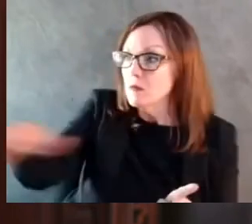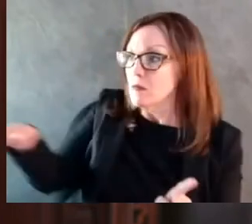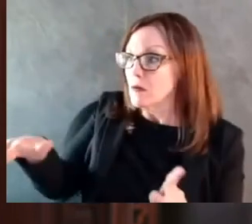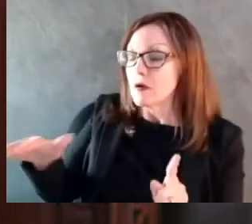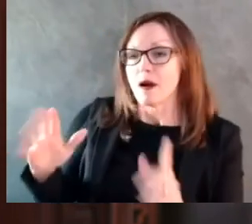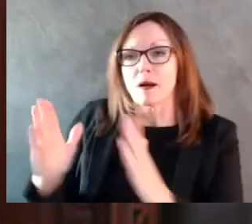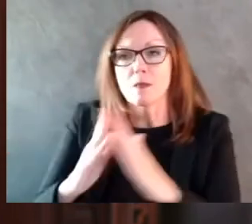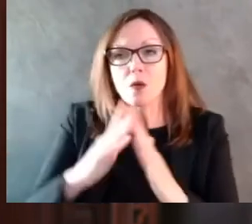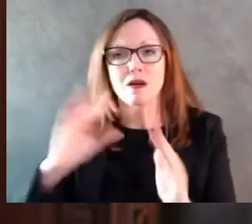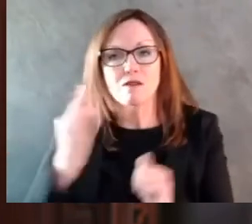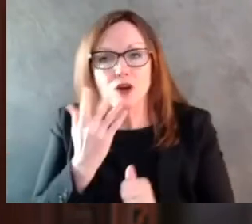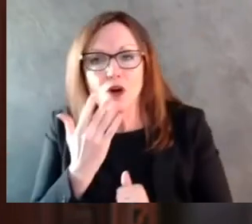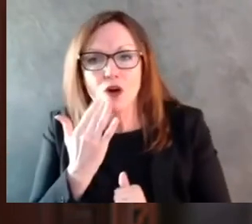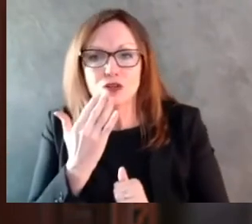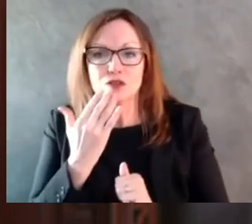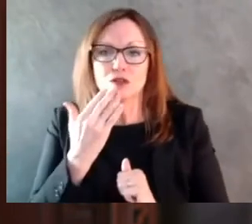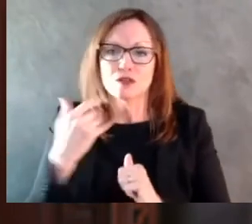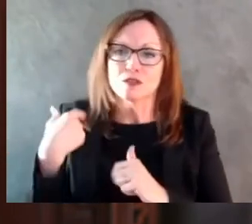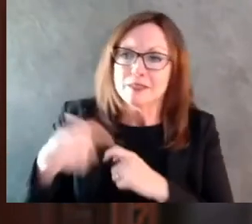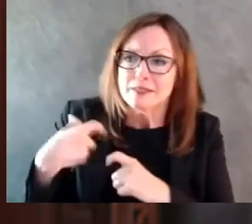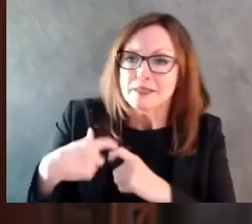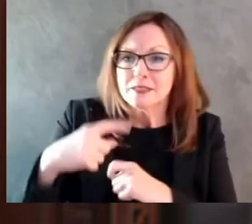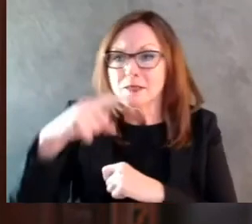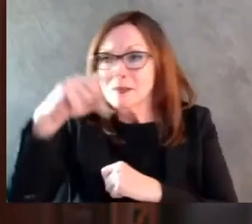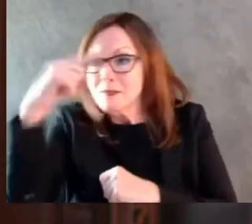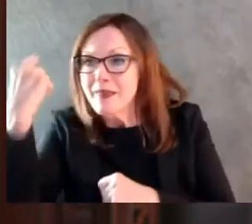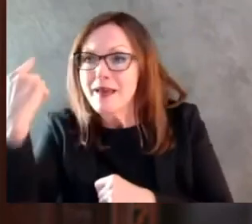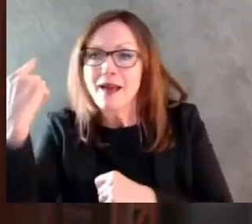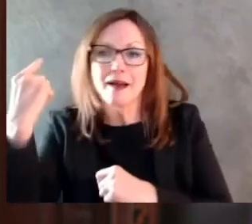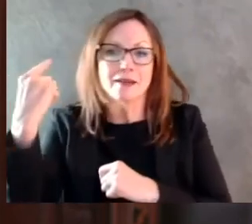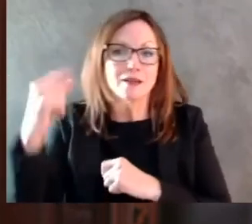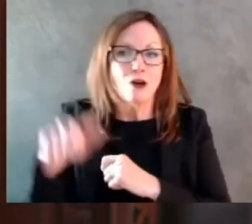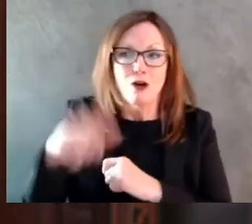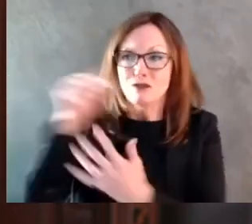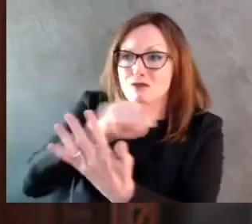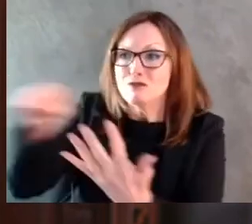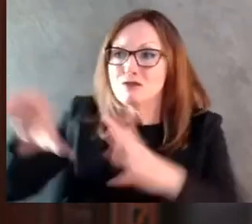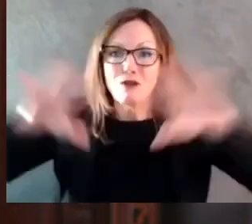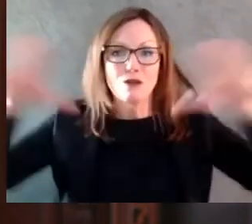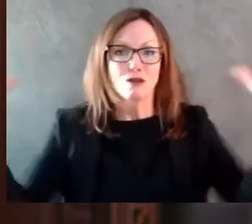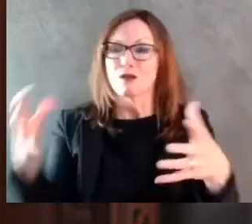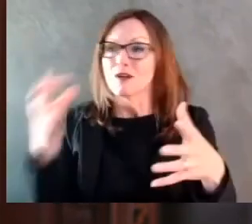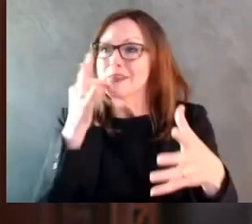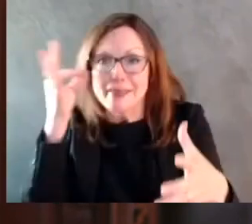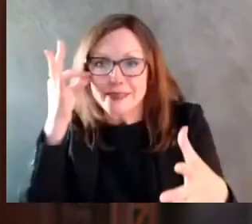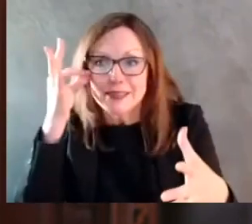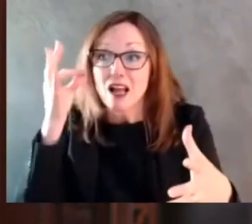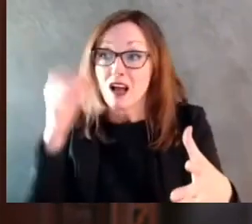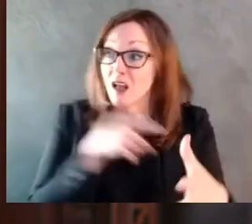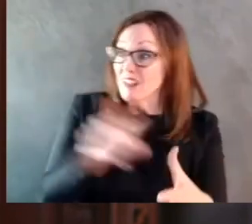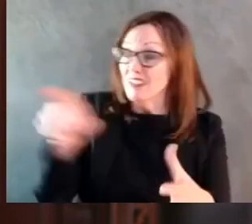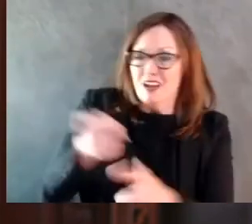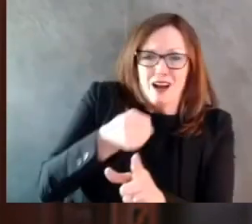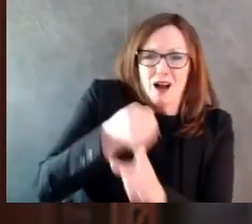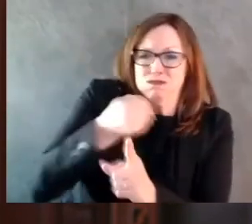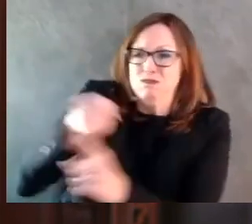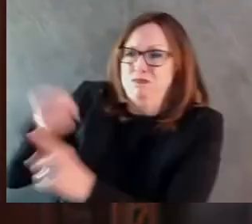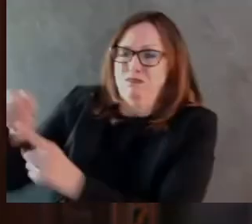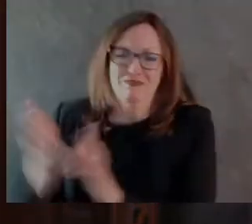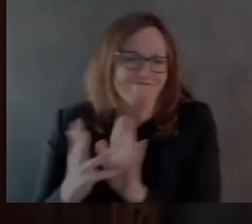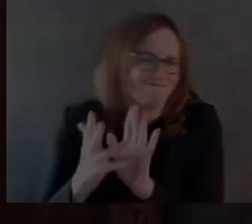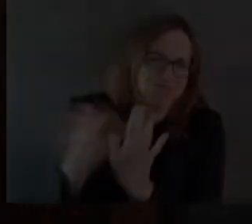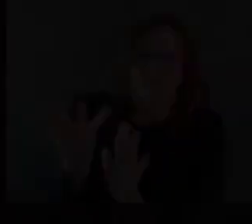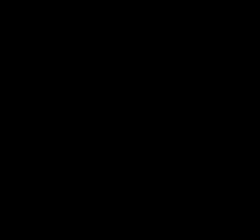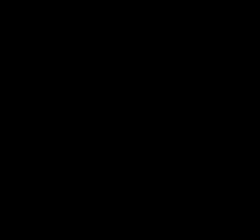continue doing everything we can to fight this virus that has already taken the lives of so many people across the state.